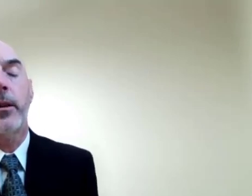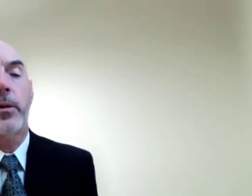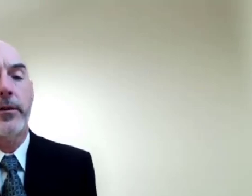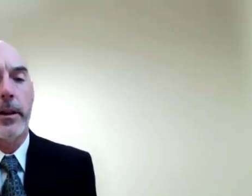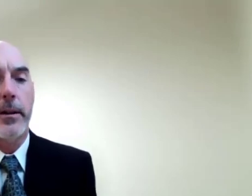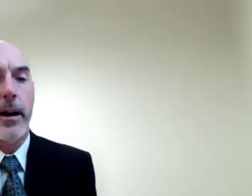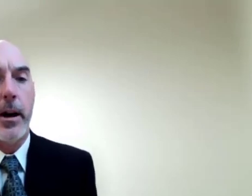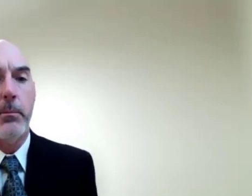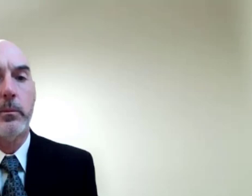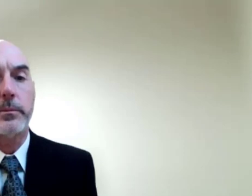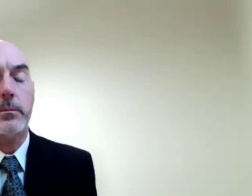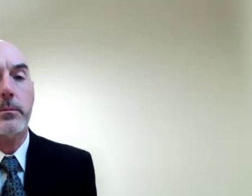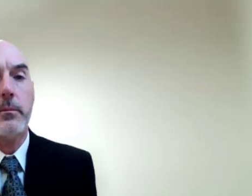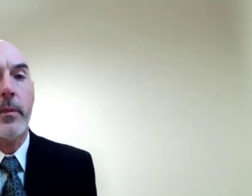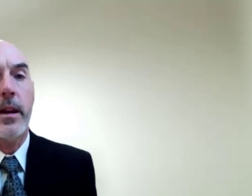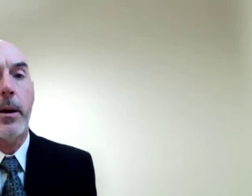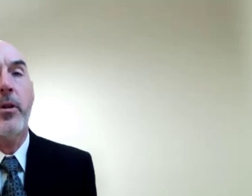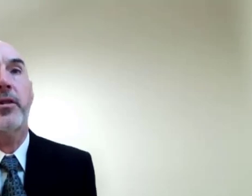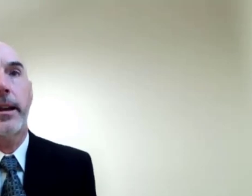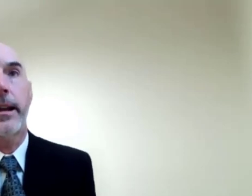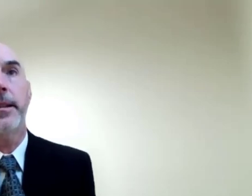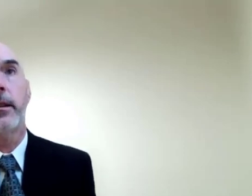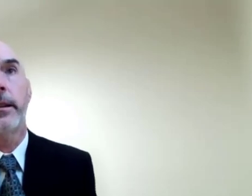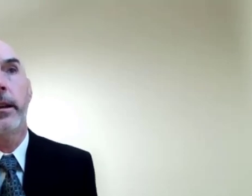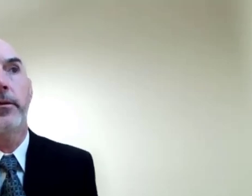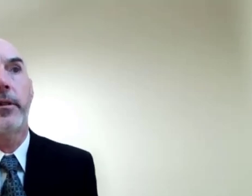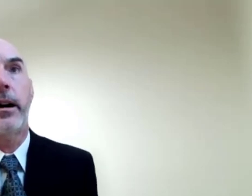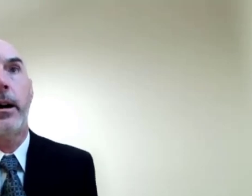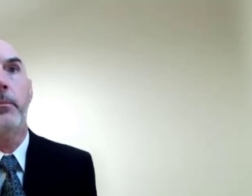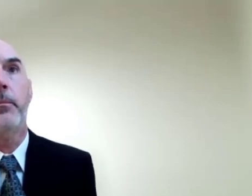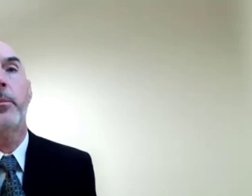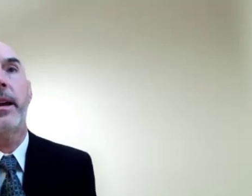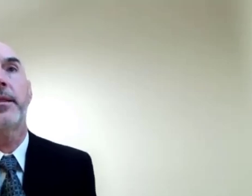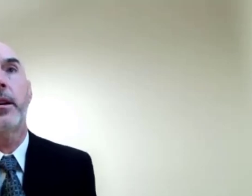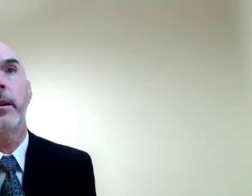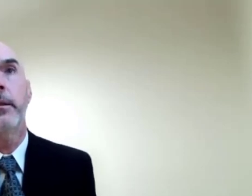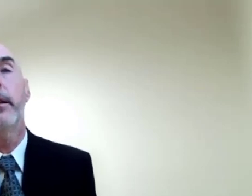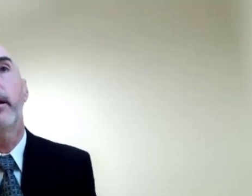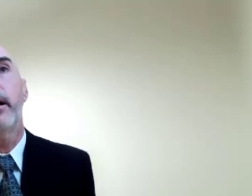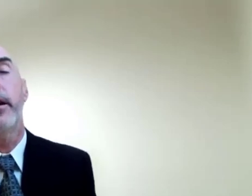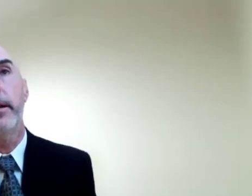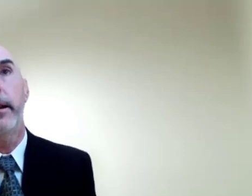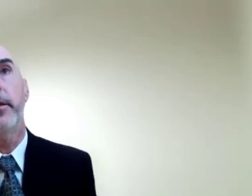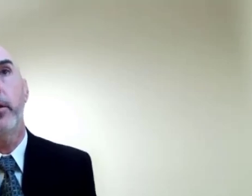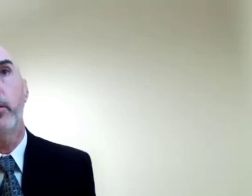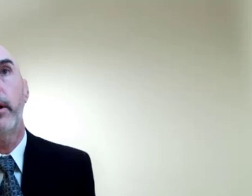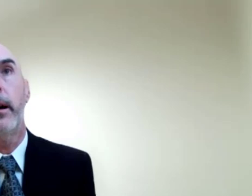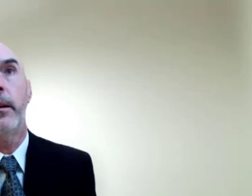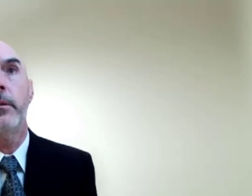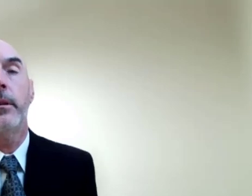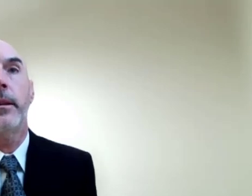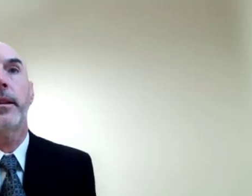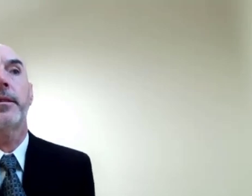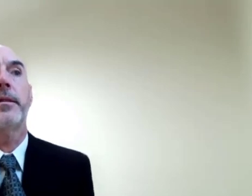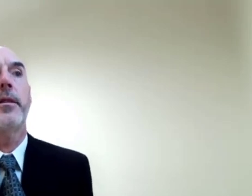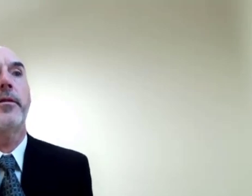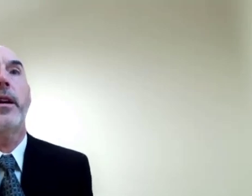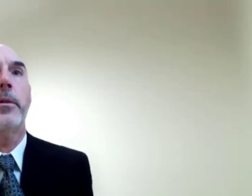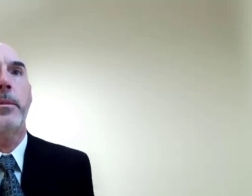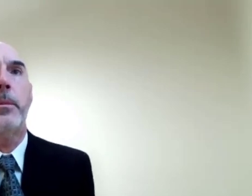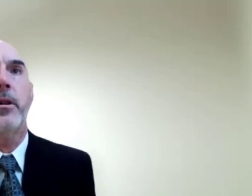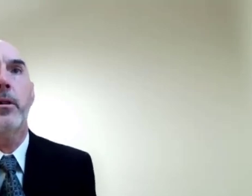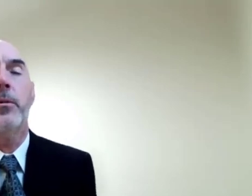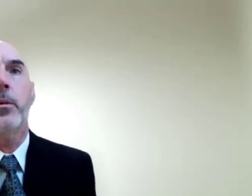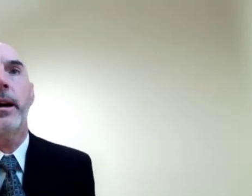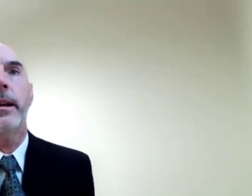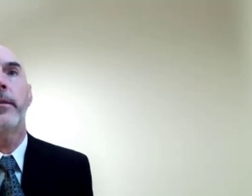under the state equivalent, a person can take a leave based on their need to assist a